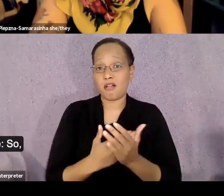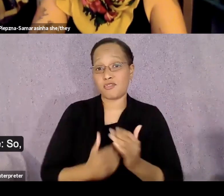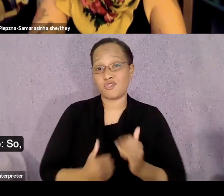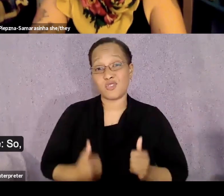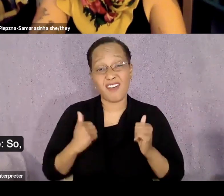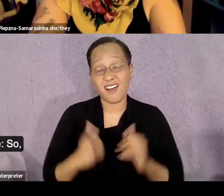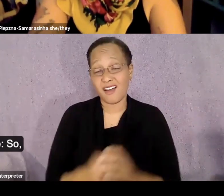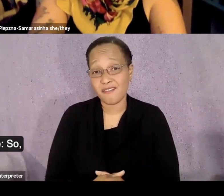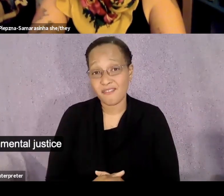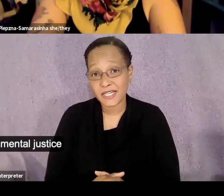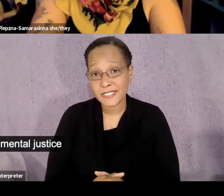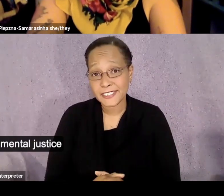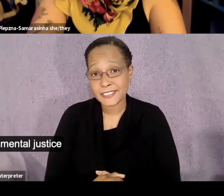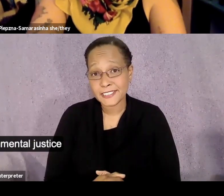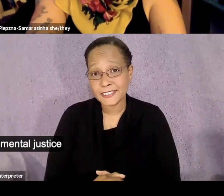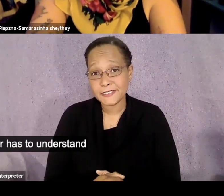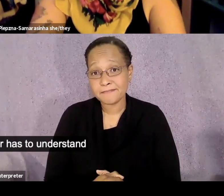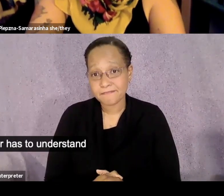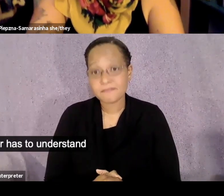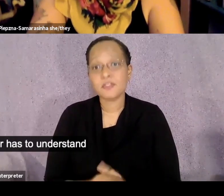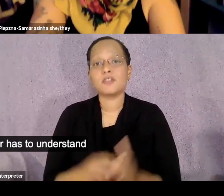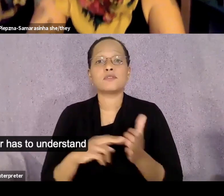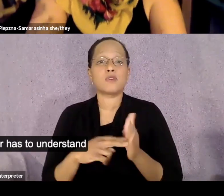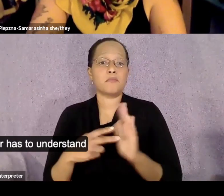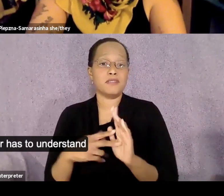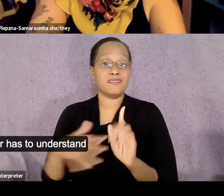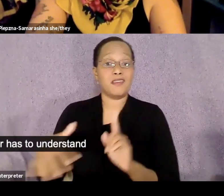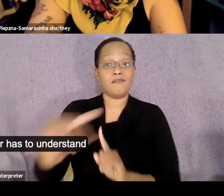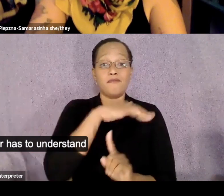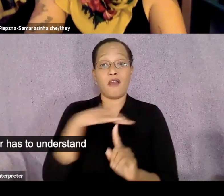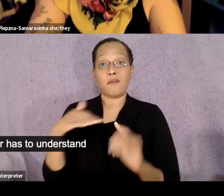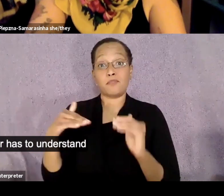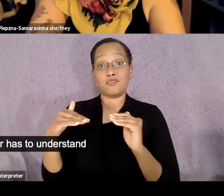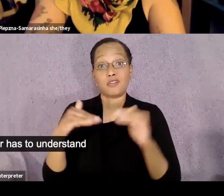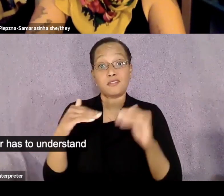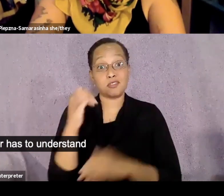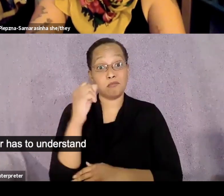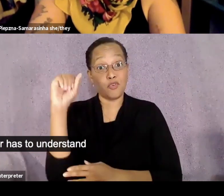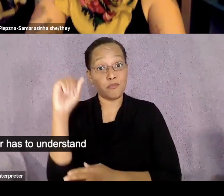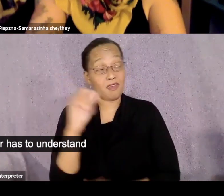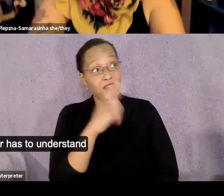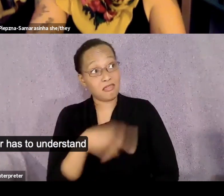So the environmental justice movement really has to understand